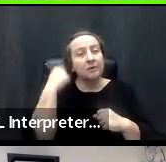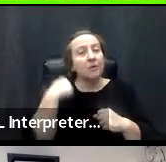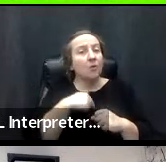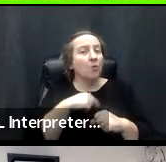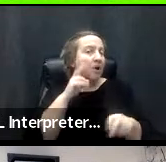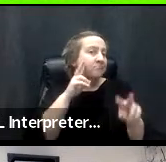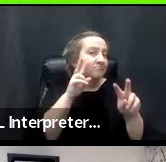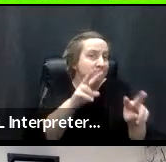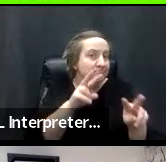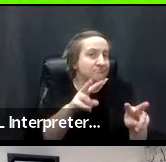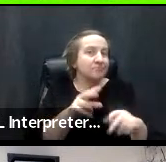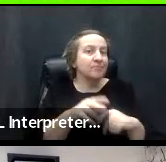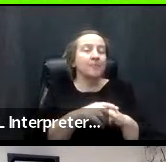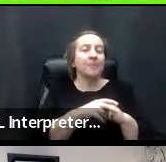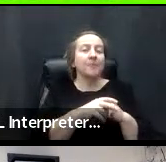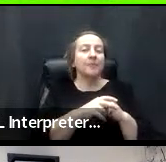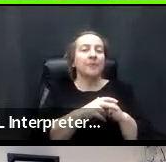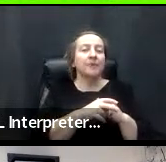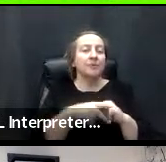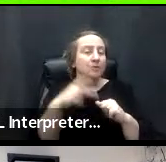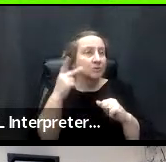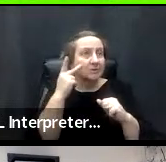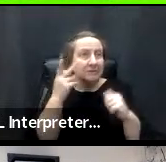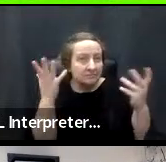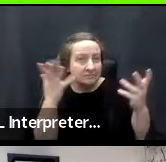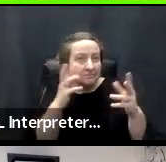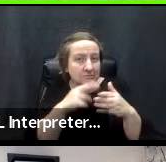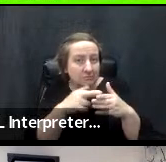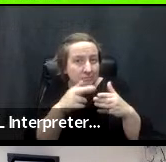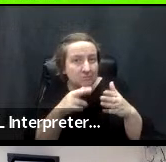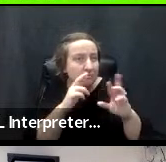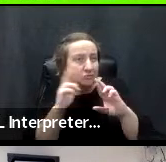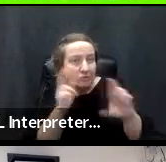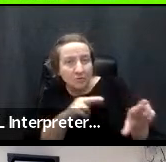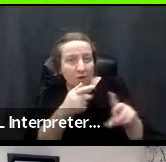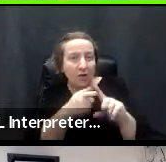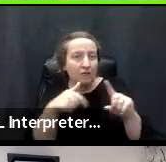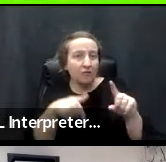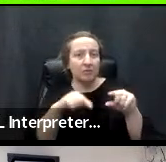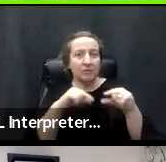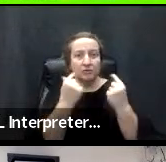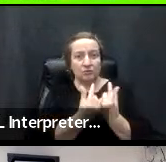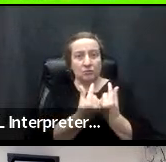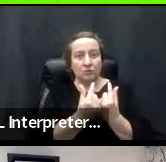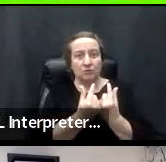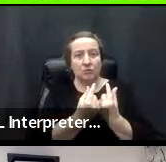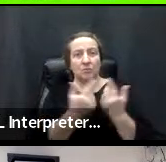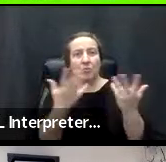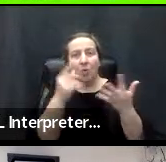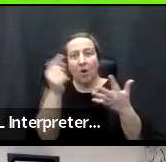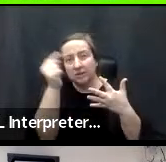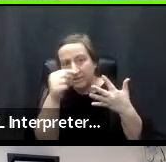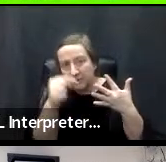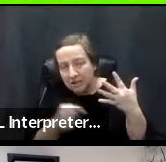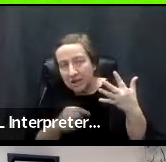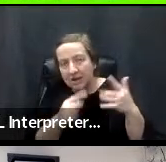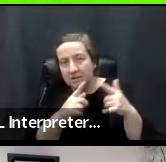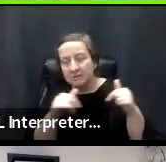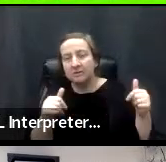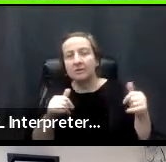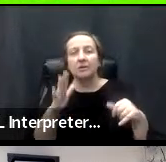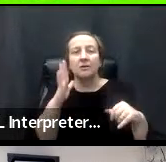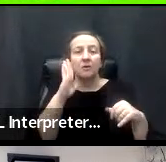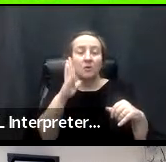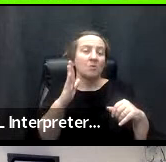to seeing the response from this group on the details, and you're going to see a very